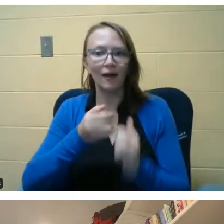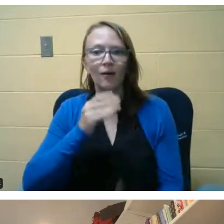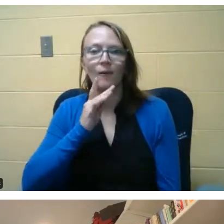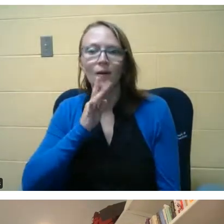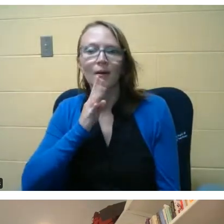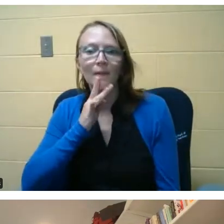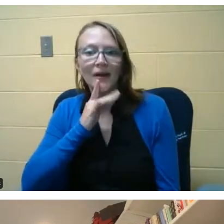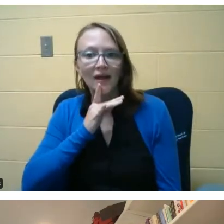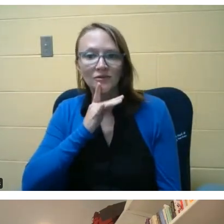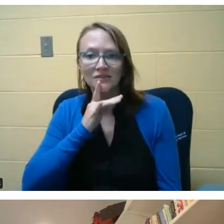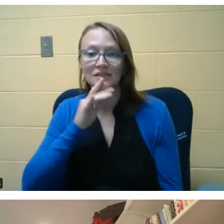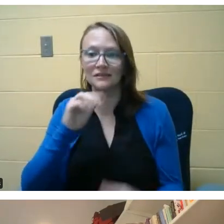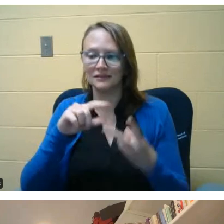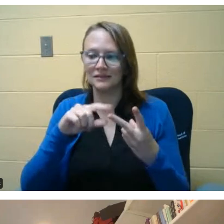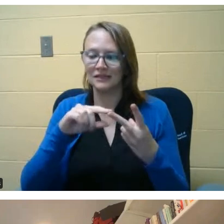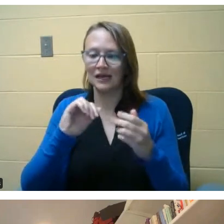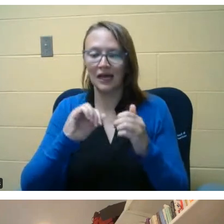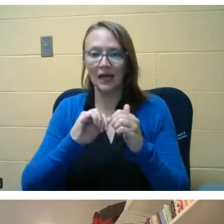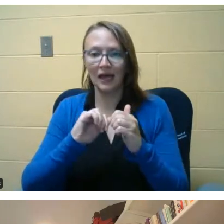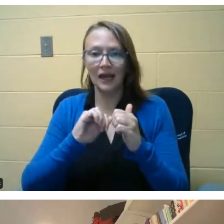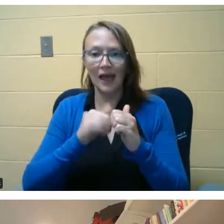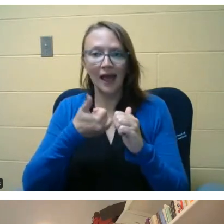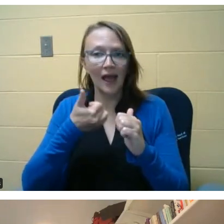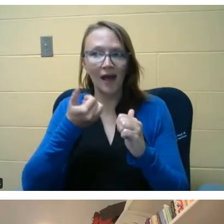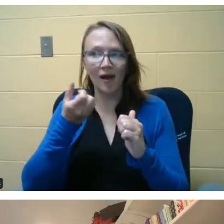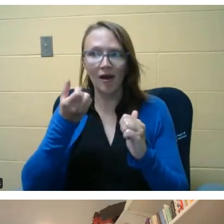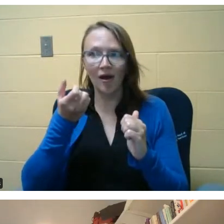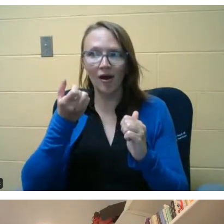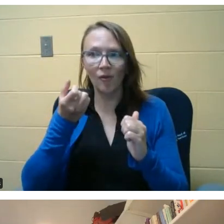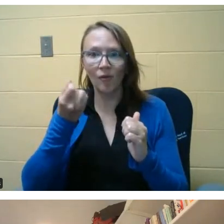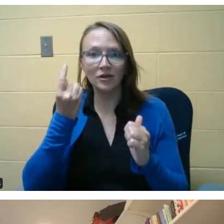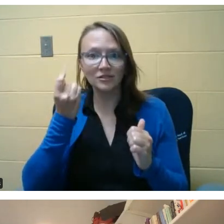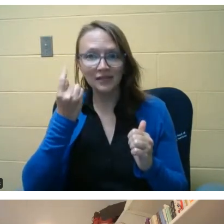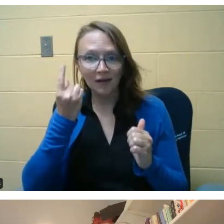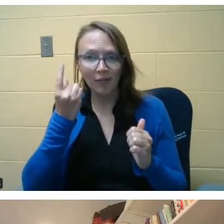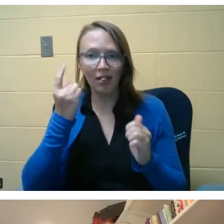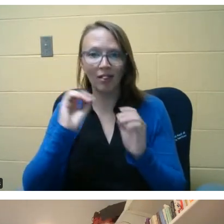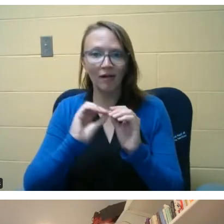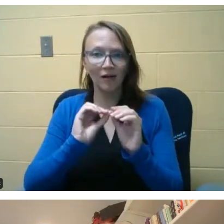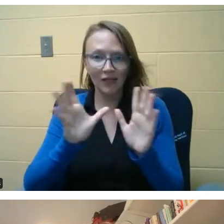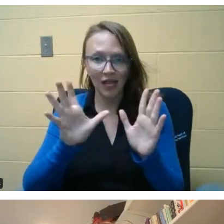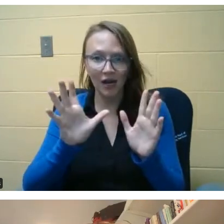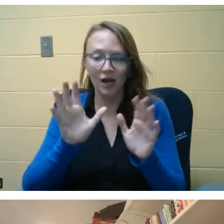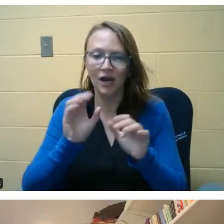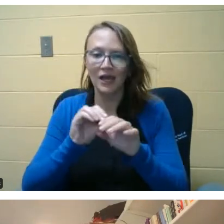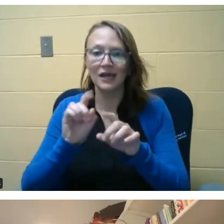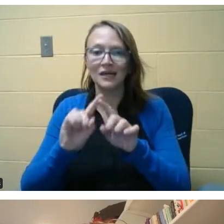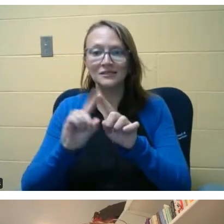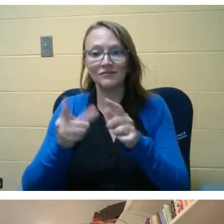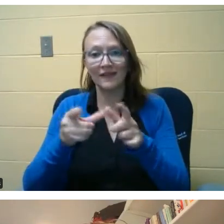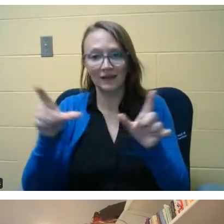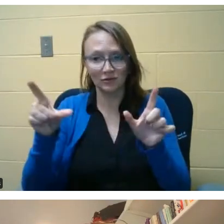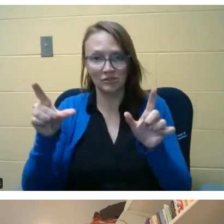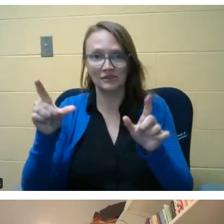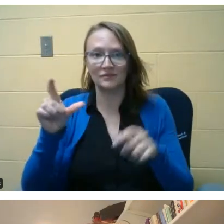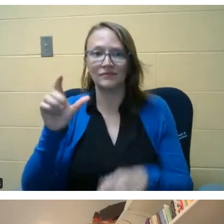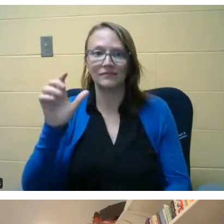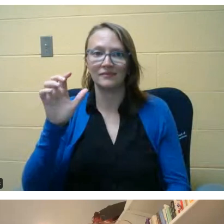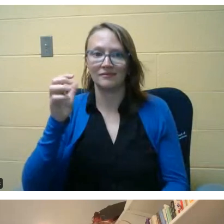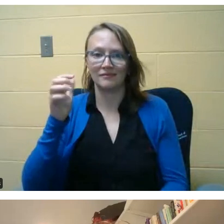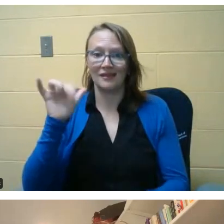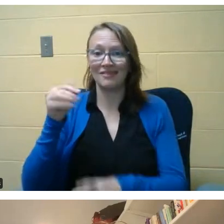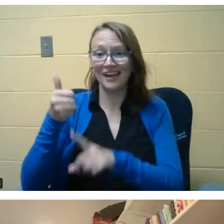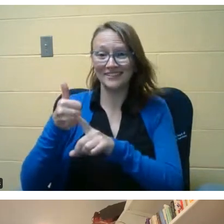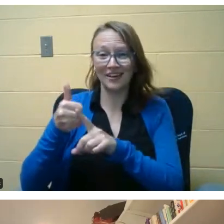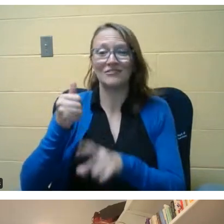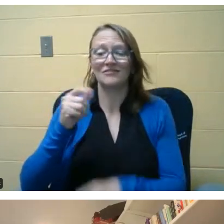and understandable all the different sounds in the name are in different languages around the world, like that in itself is a